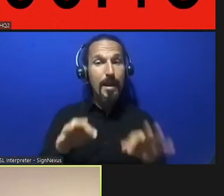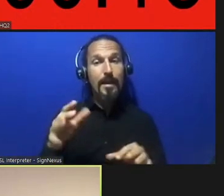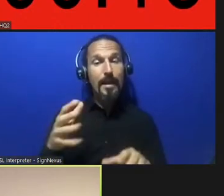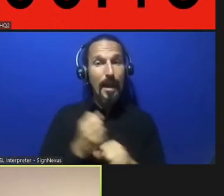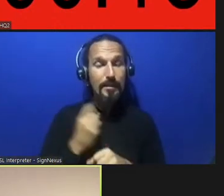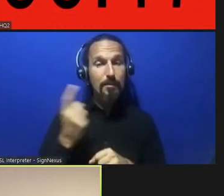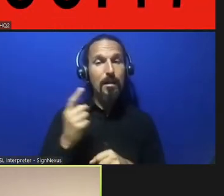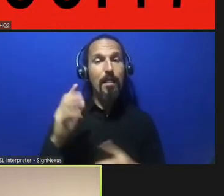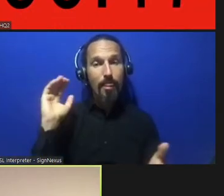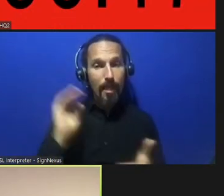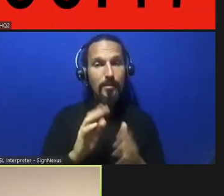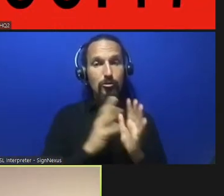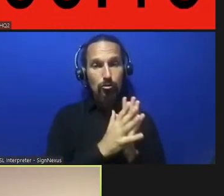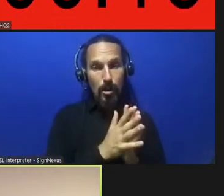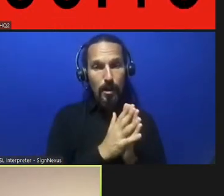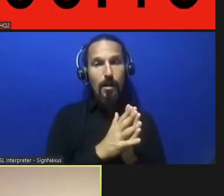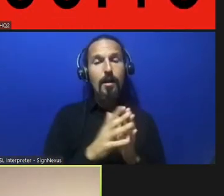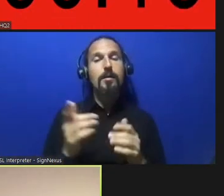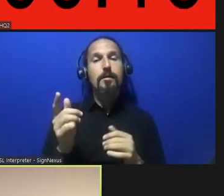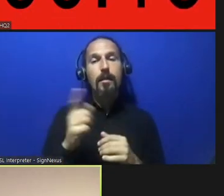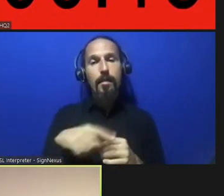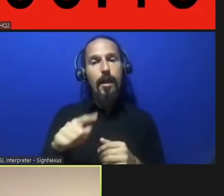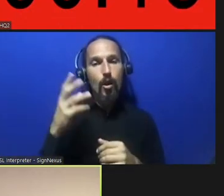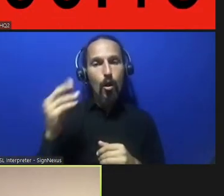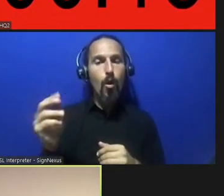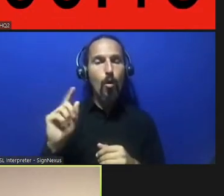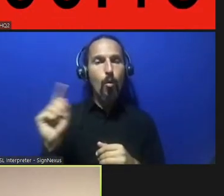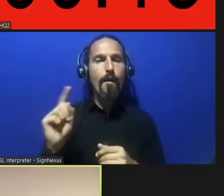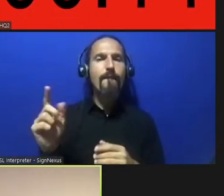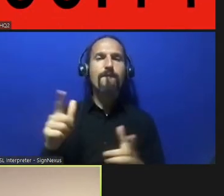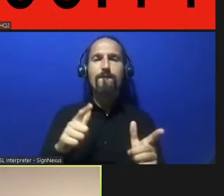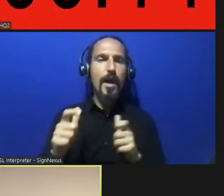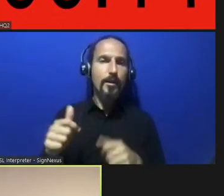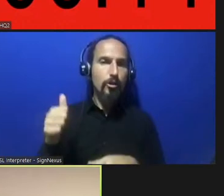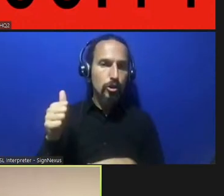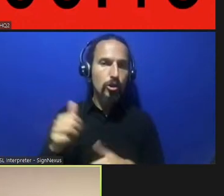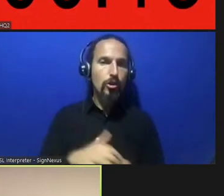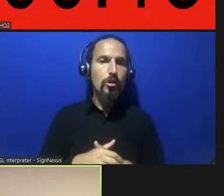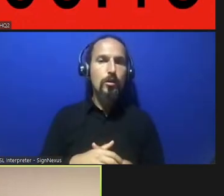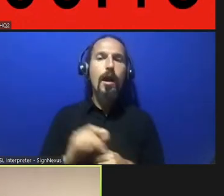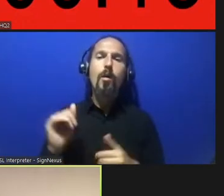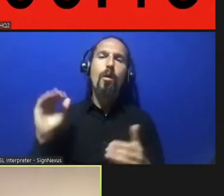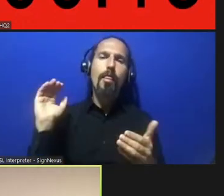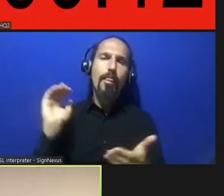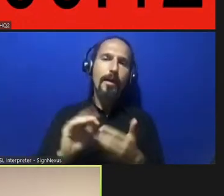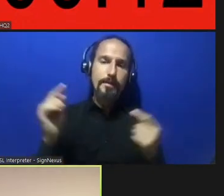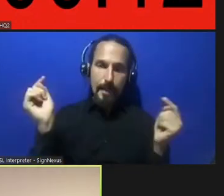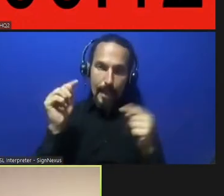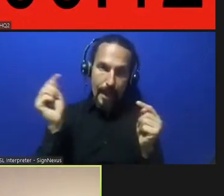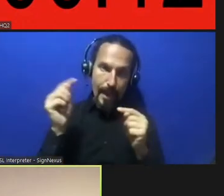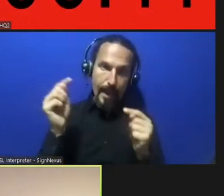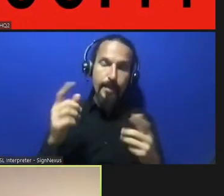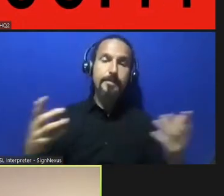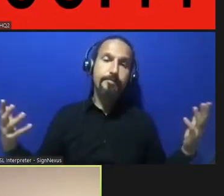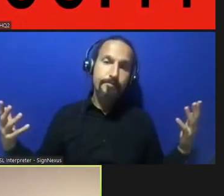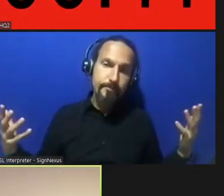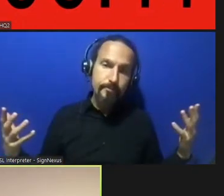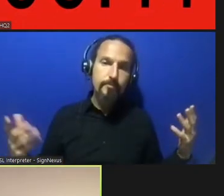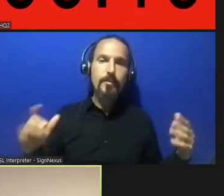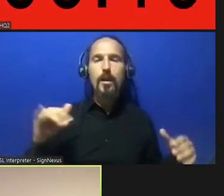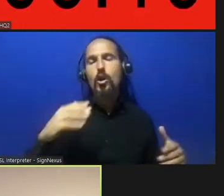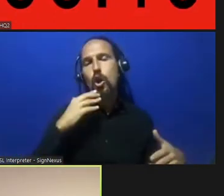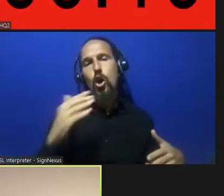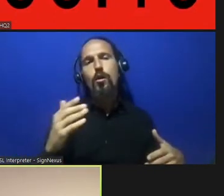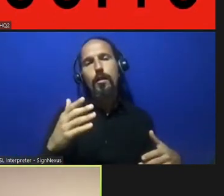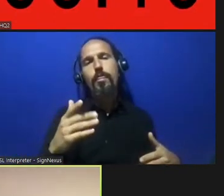they're getting less congestion they get where they're going faster and with less headaches so this is going to be great all around